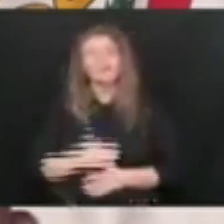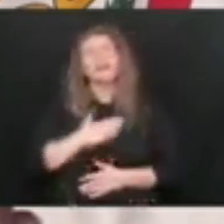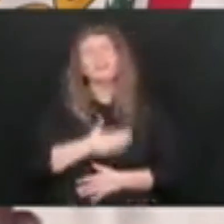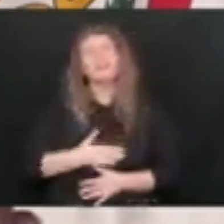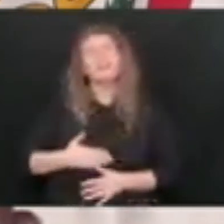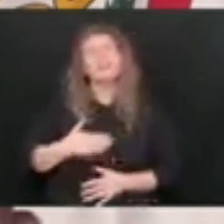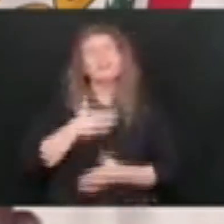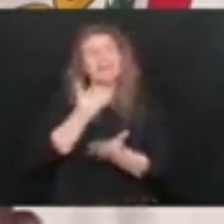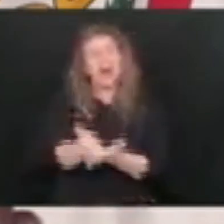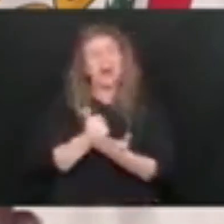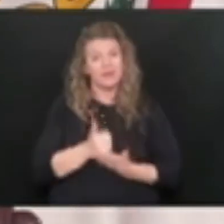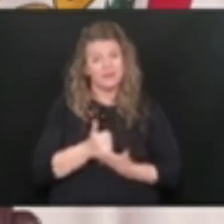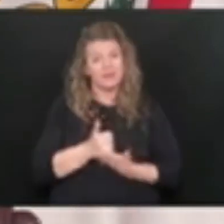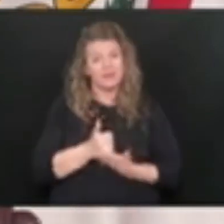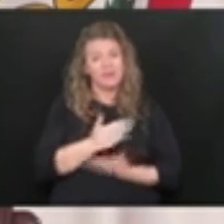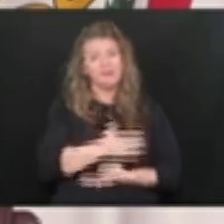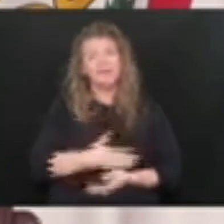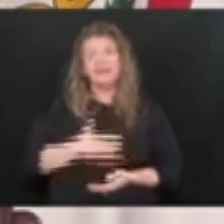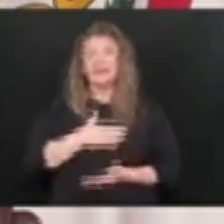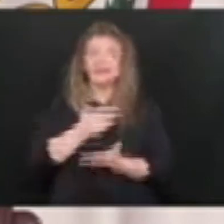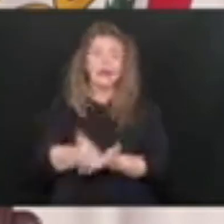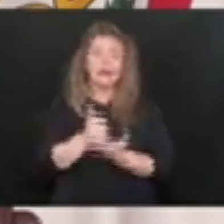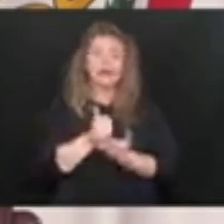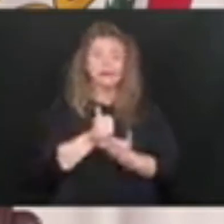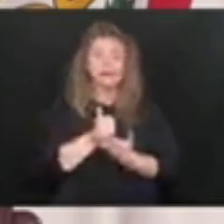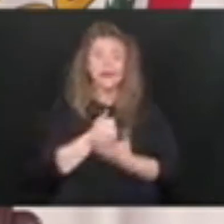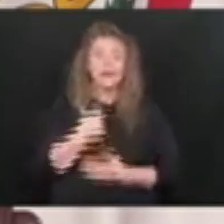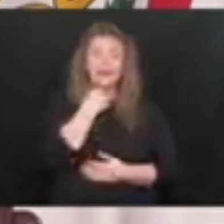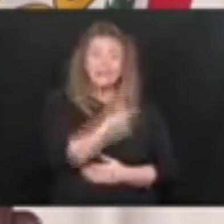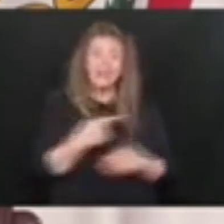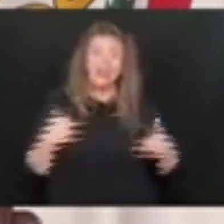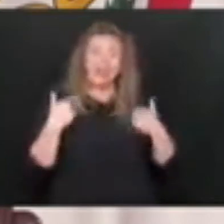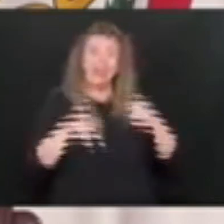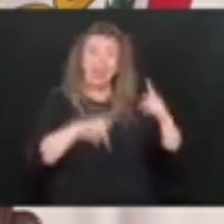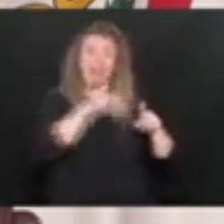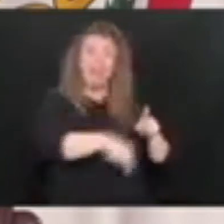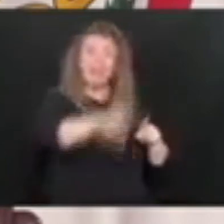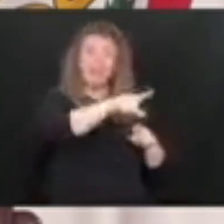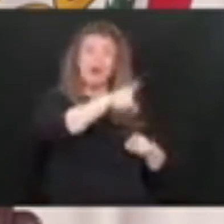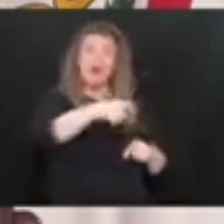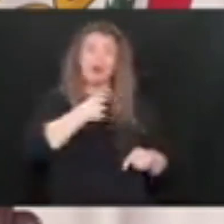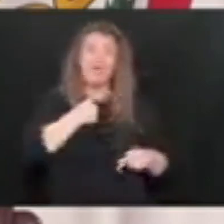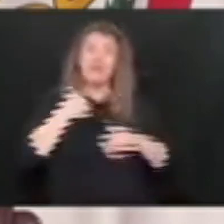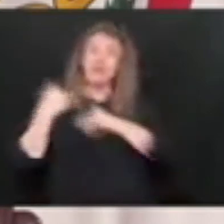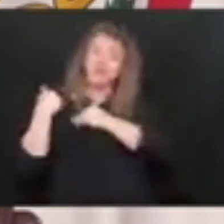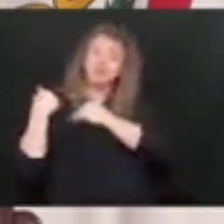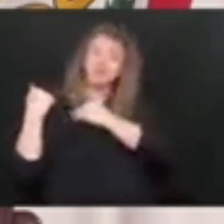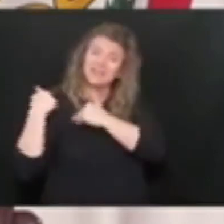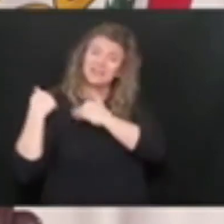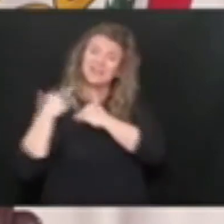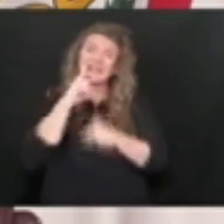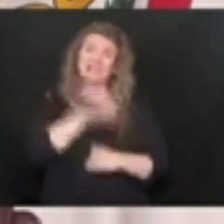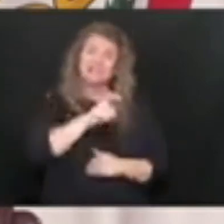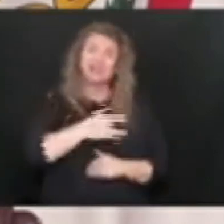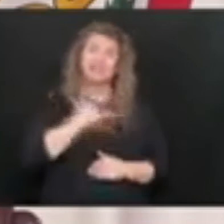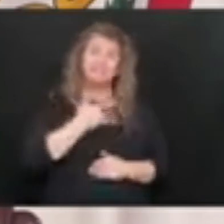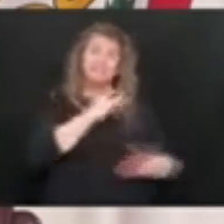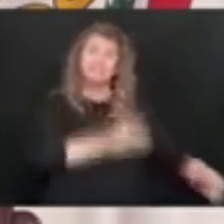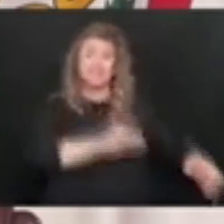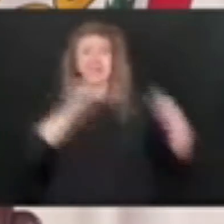me. Please help me. Tell our younger people that they have an obligation. They have an obligation to step